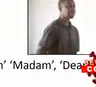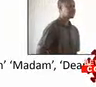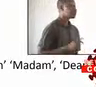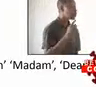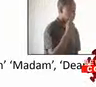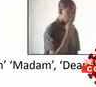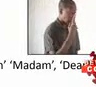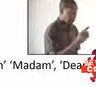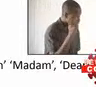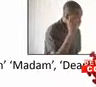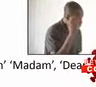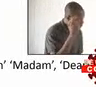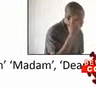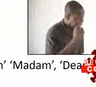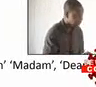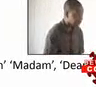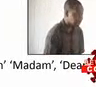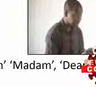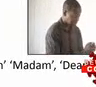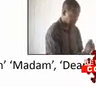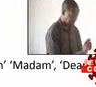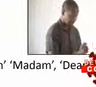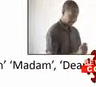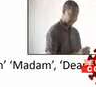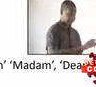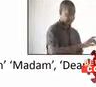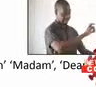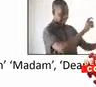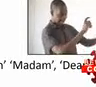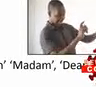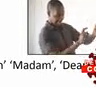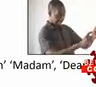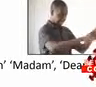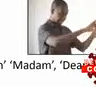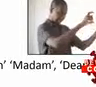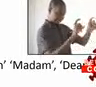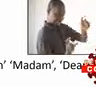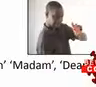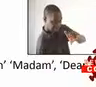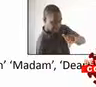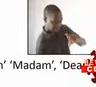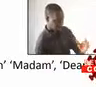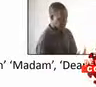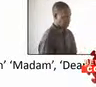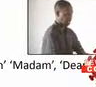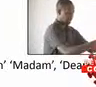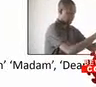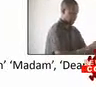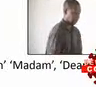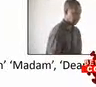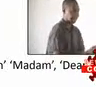You will realize that maybe you will want to write in the slant way and not in the straight way.